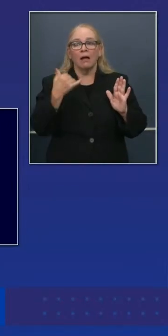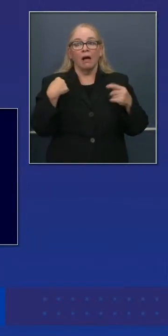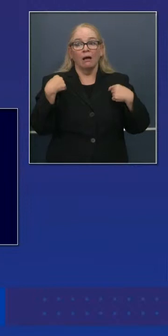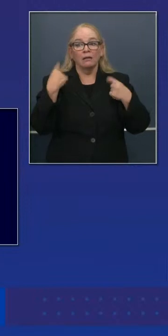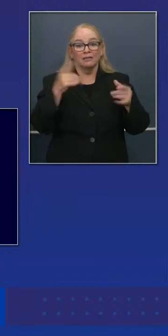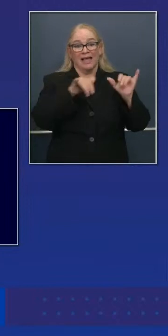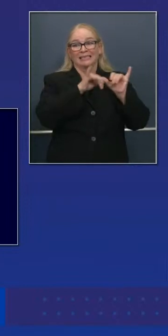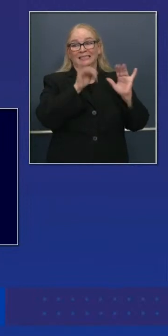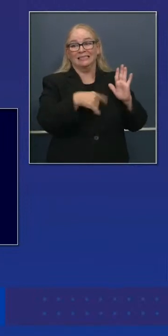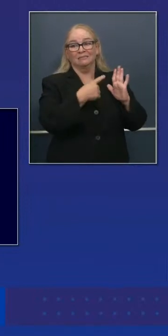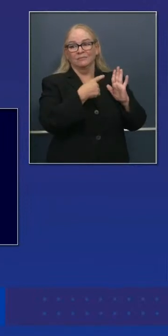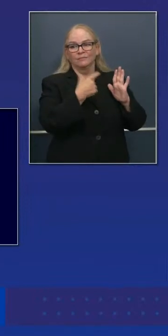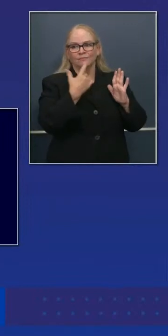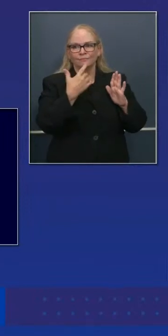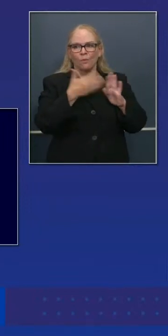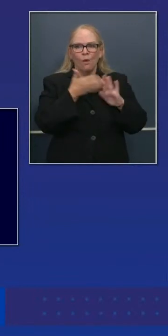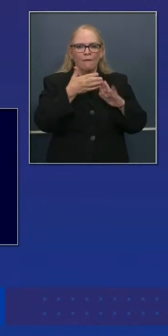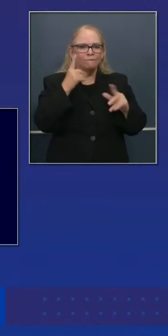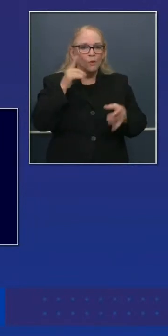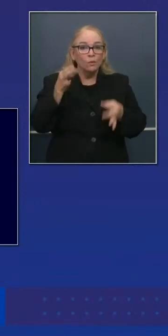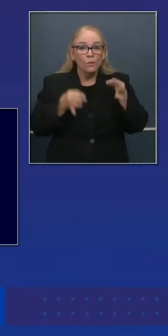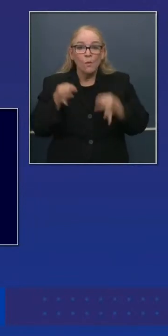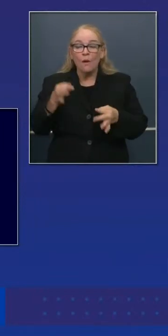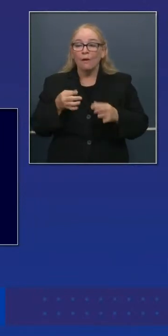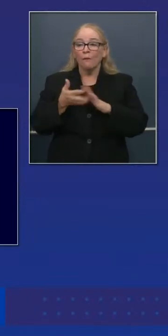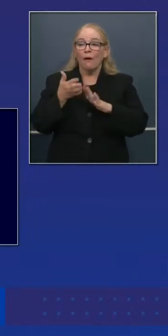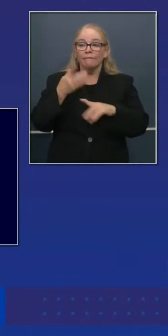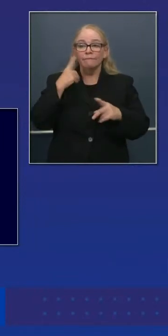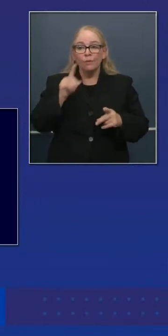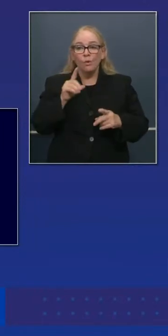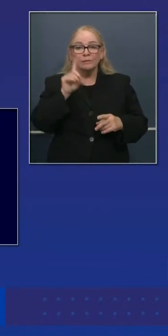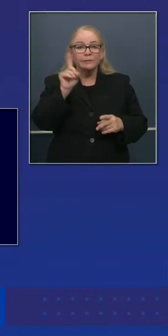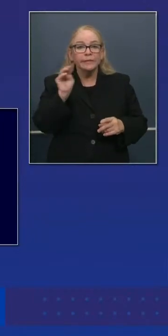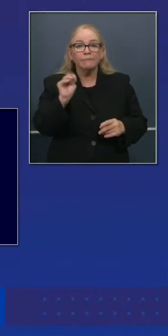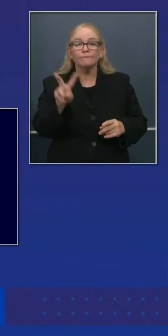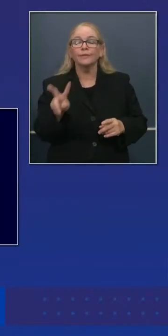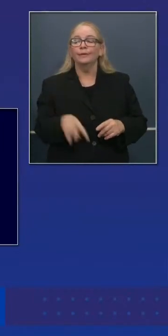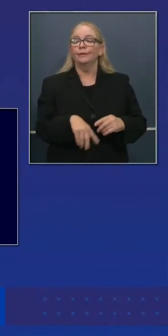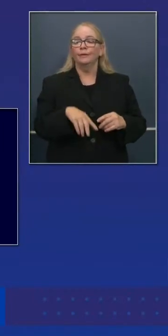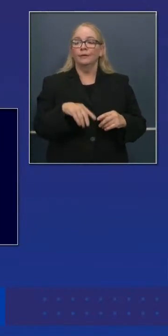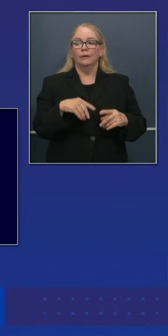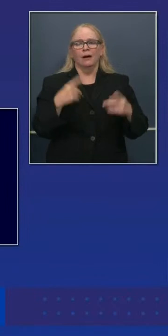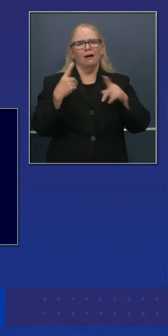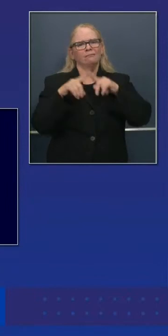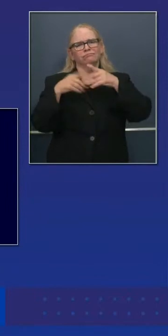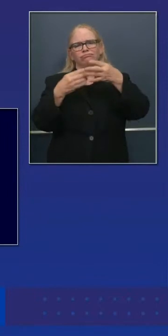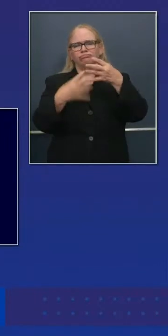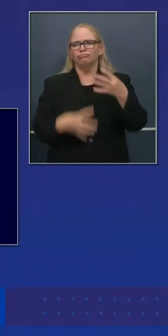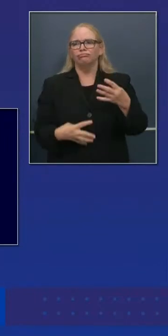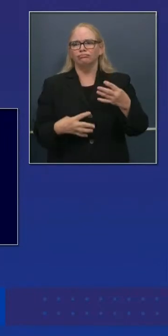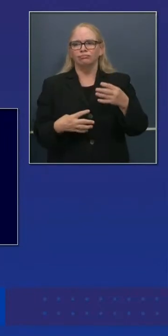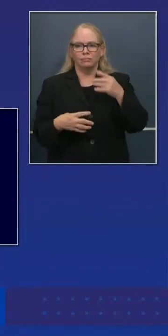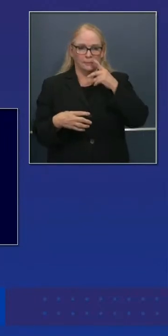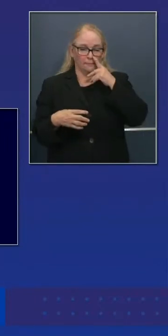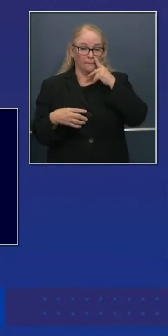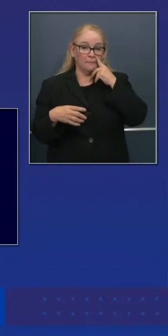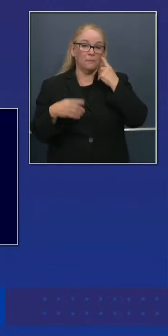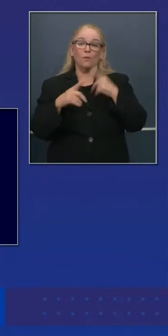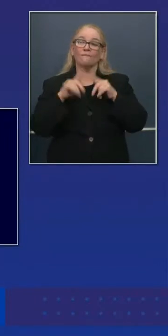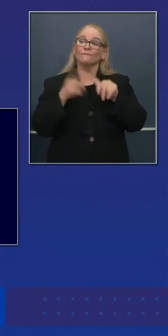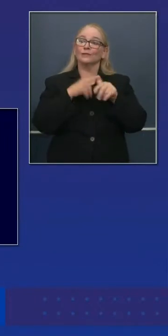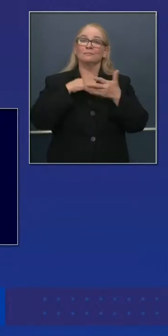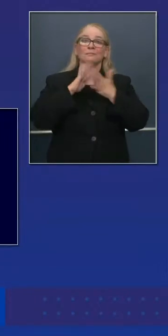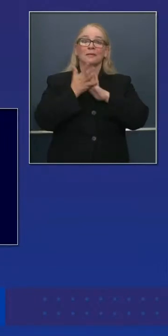engagement with the state of California. We started last year, when I first got into office, to address